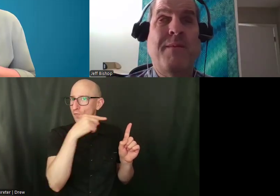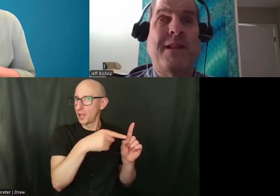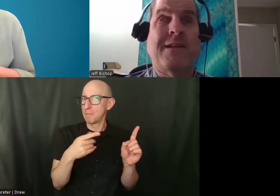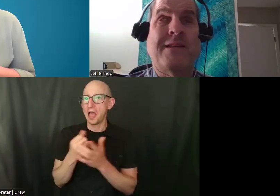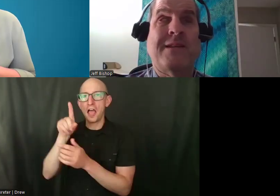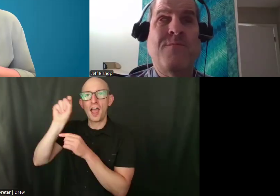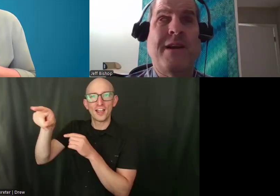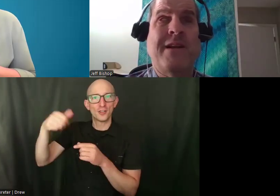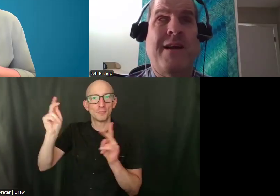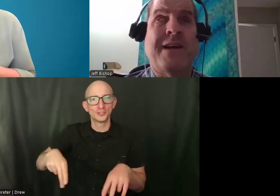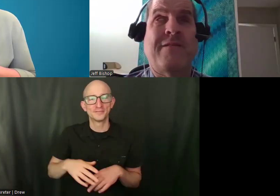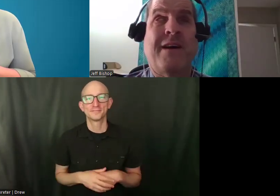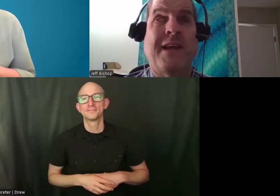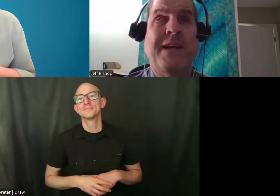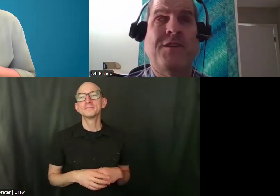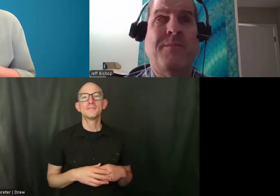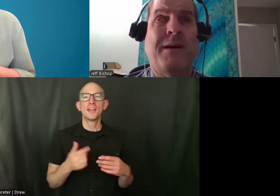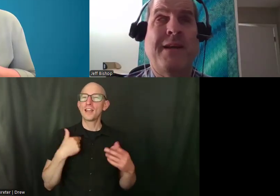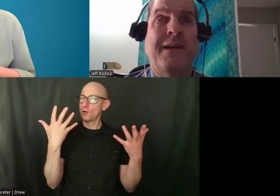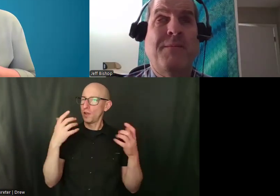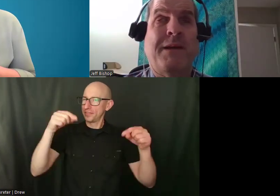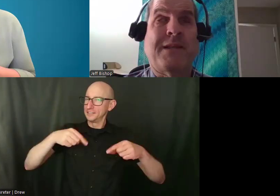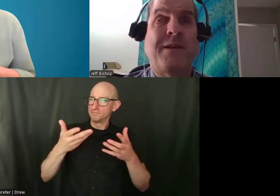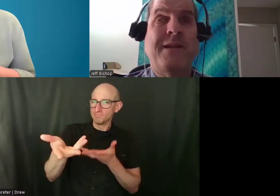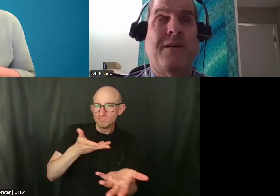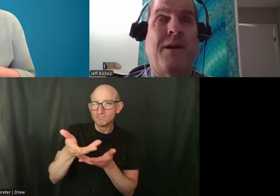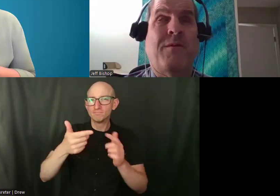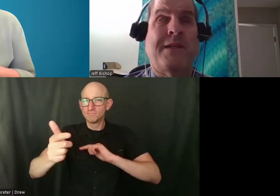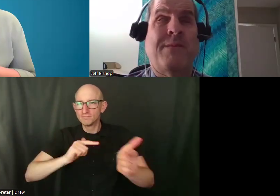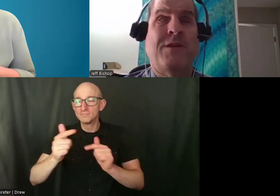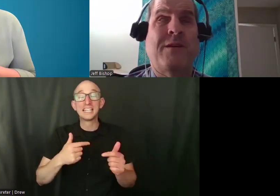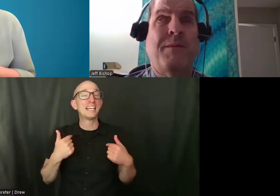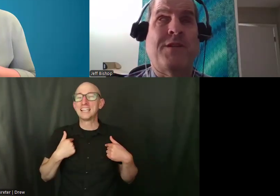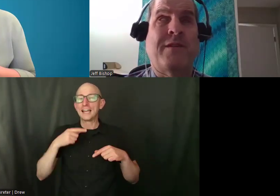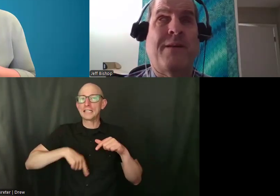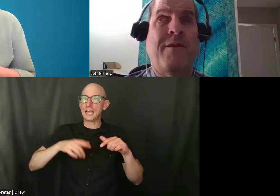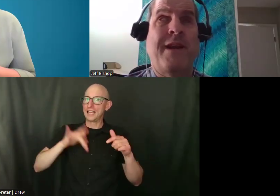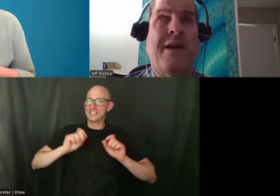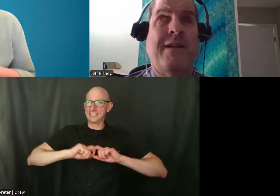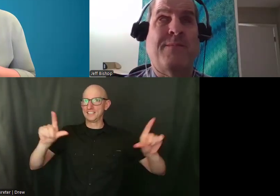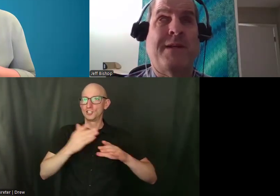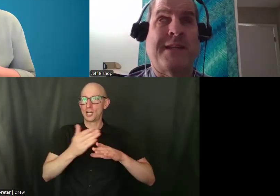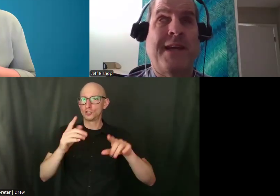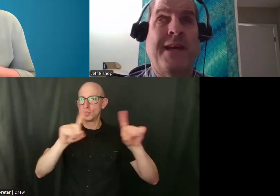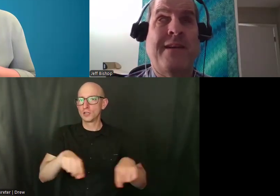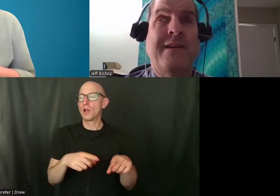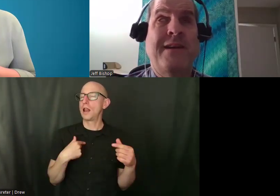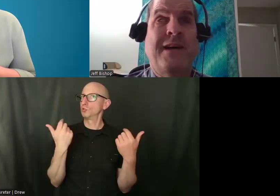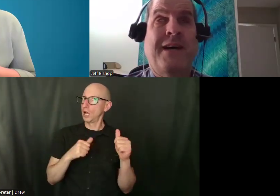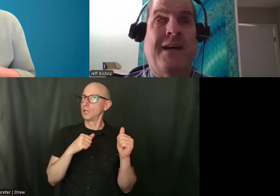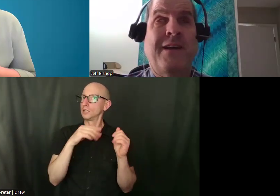to try to make this somewhat interactive. Now, I can't share my screen, so I will attempt to make sure that I'm reading out as much as I